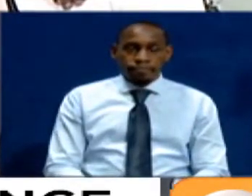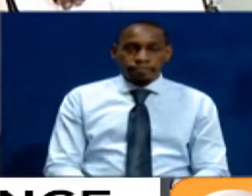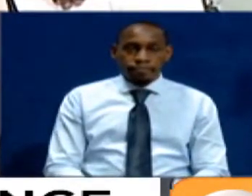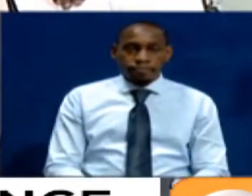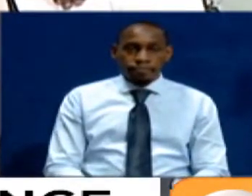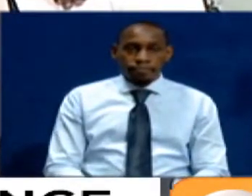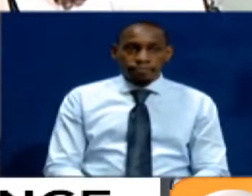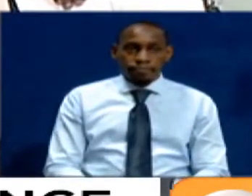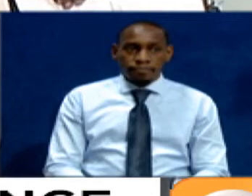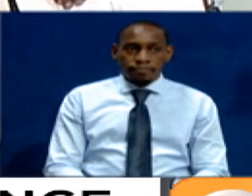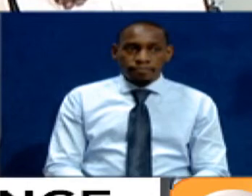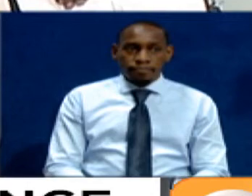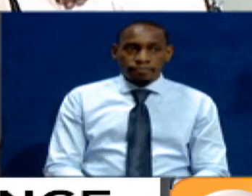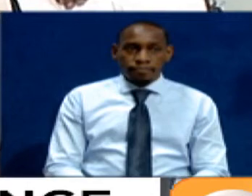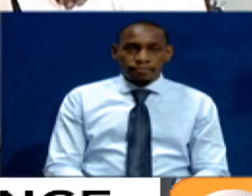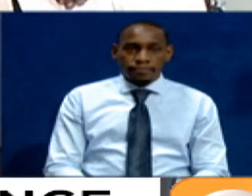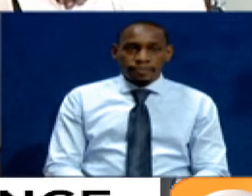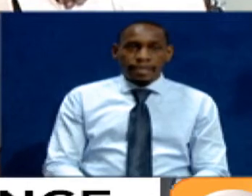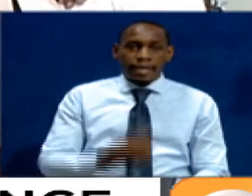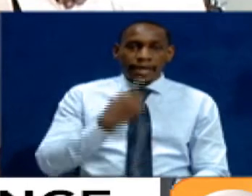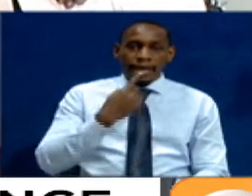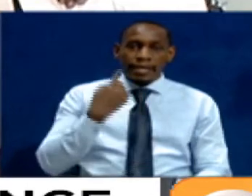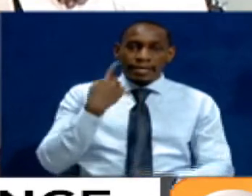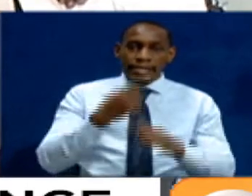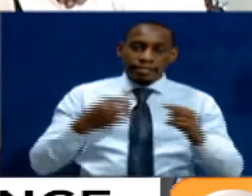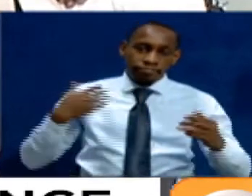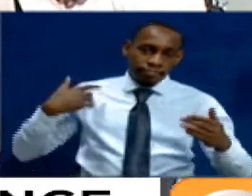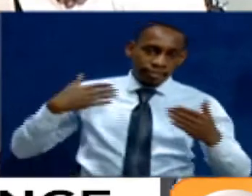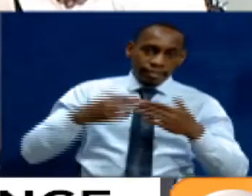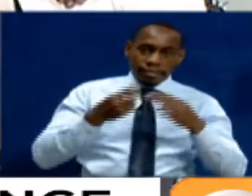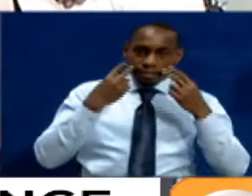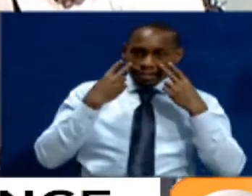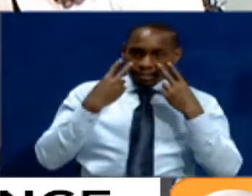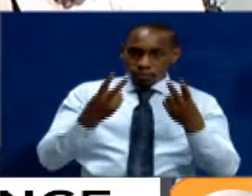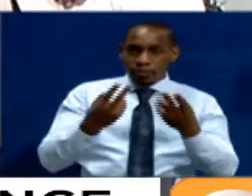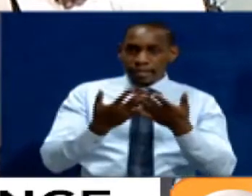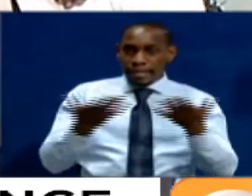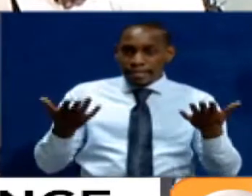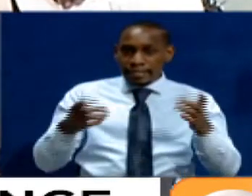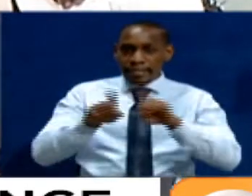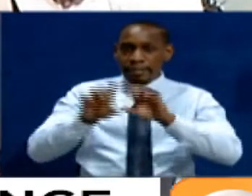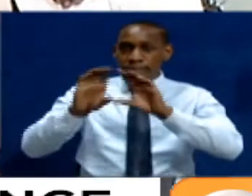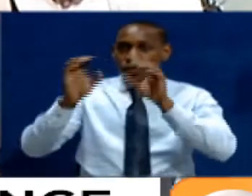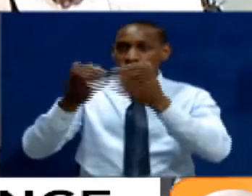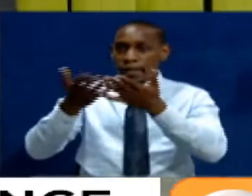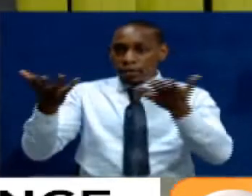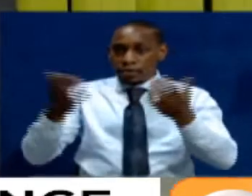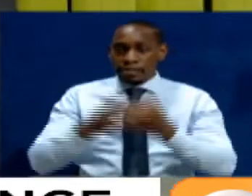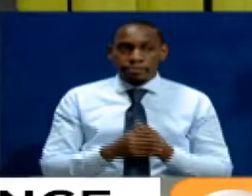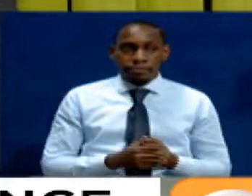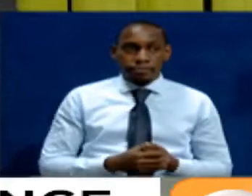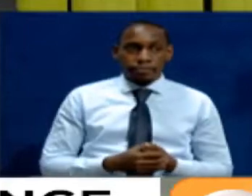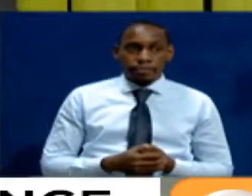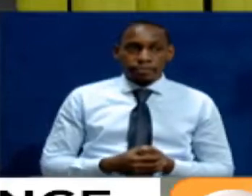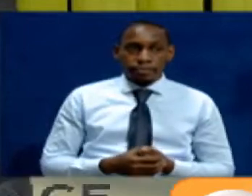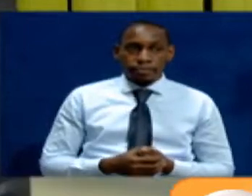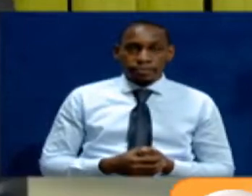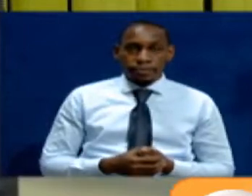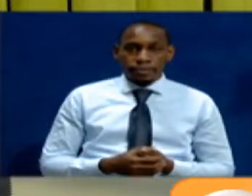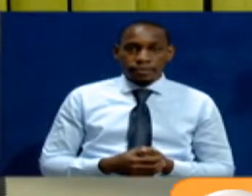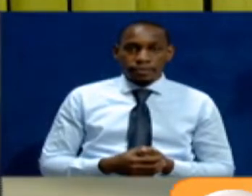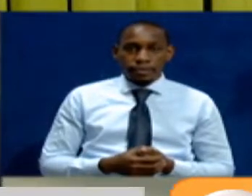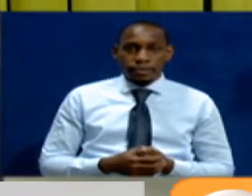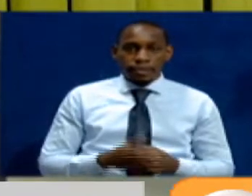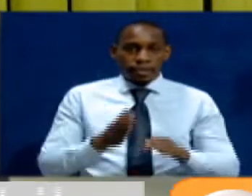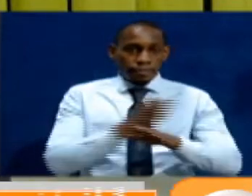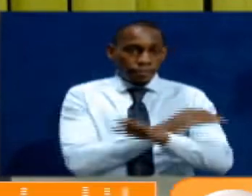You know, Jeff, it's 100 years since we saw anything like this in the world. There was